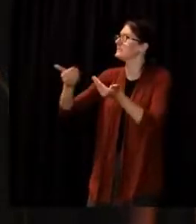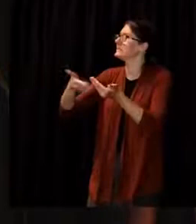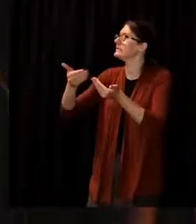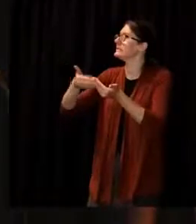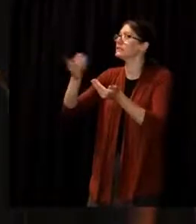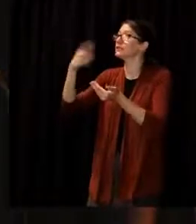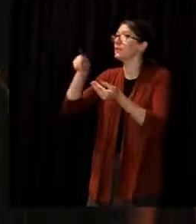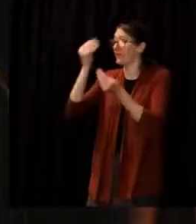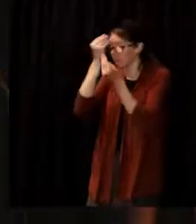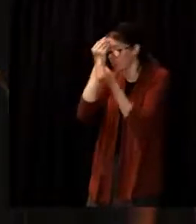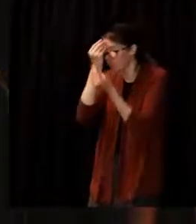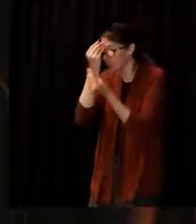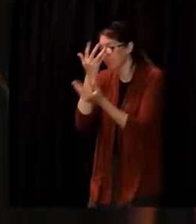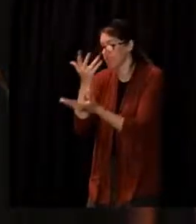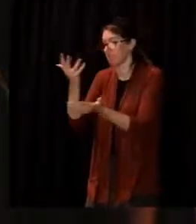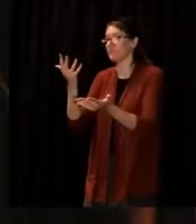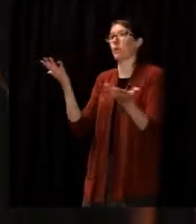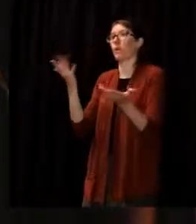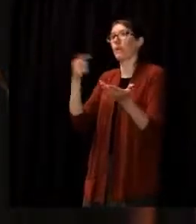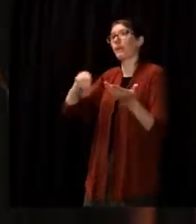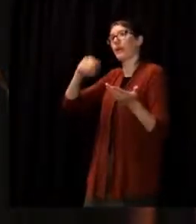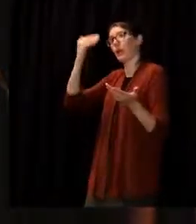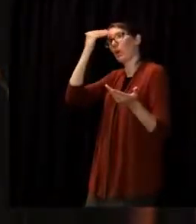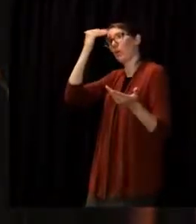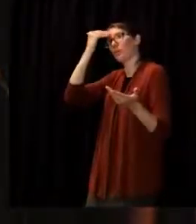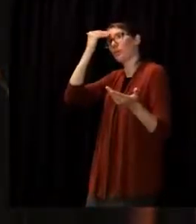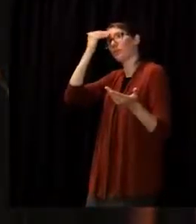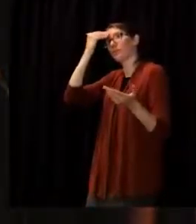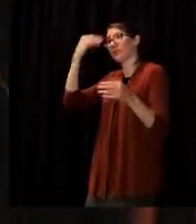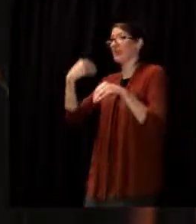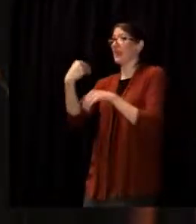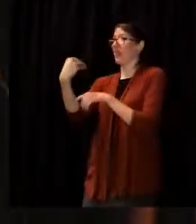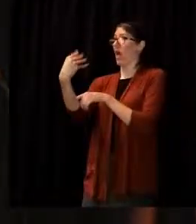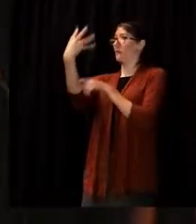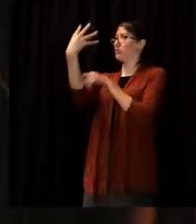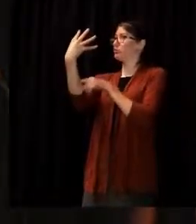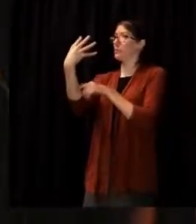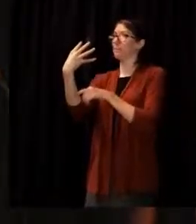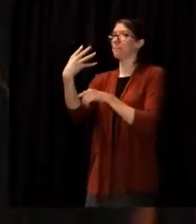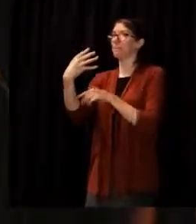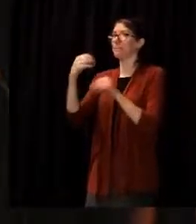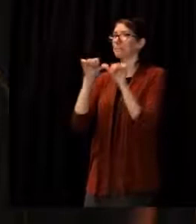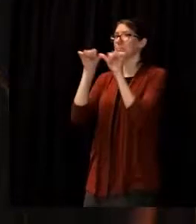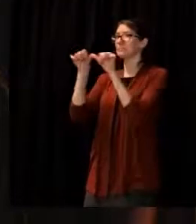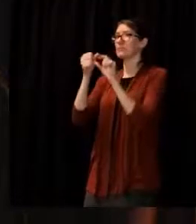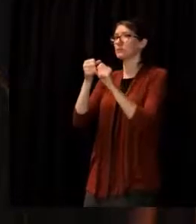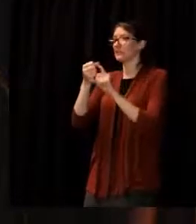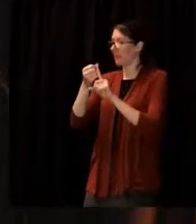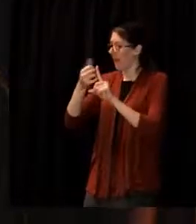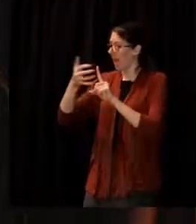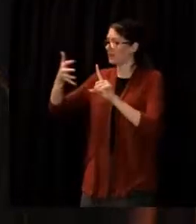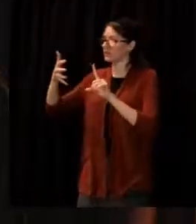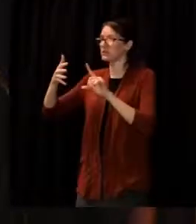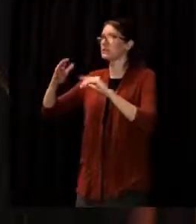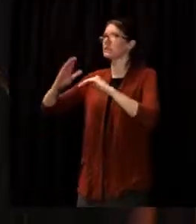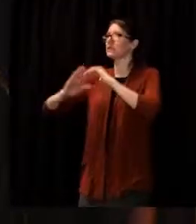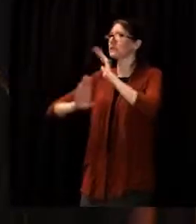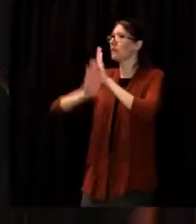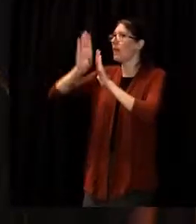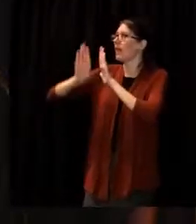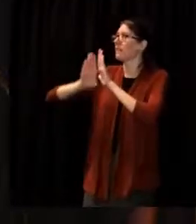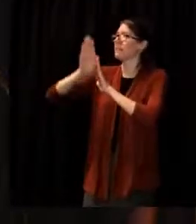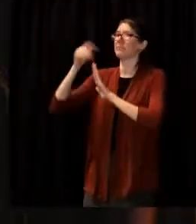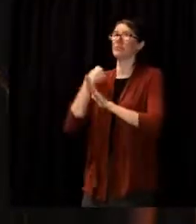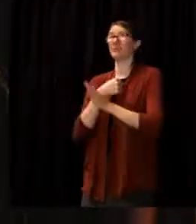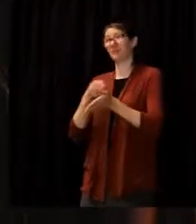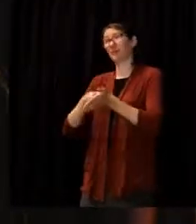then pass on what they know. And take our live stream and expand upon that and build upon it. But it is going to require us